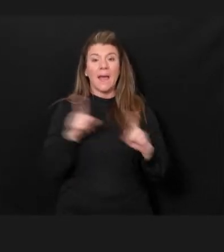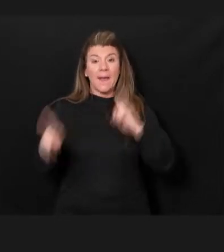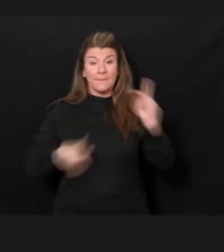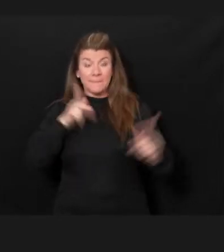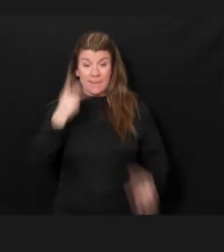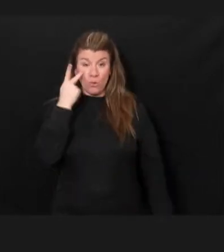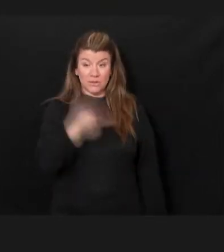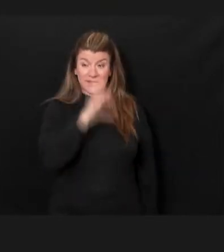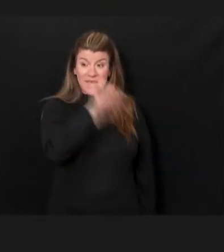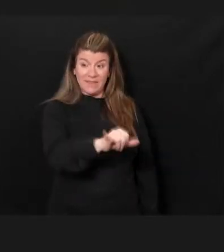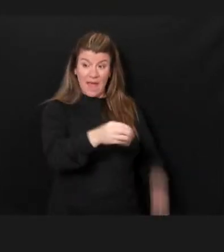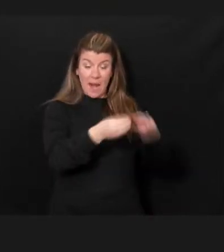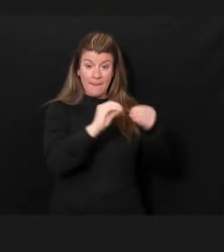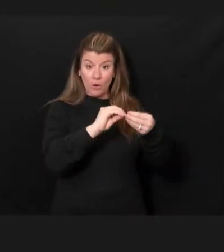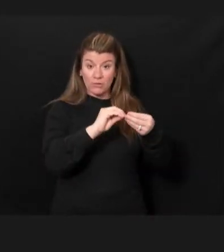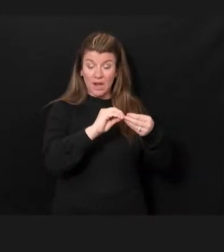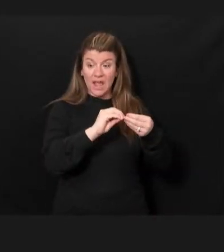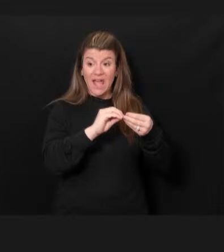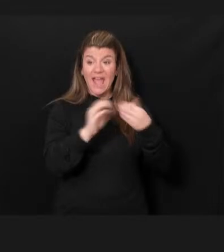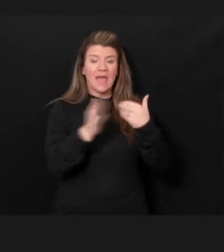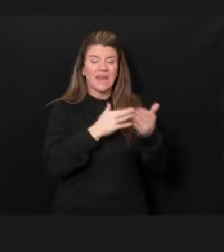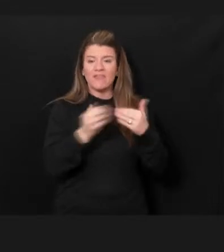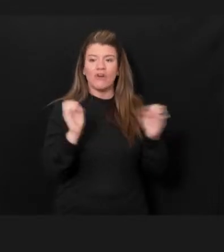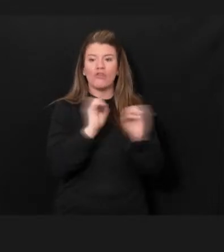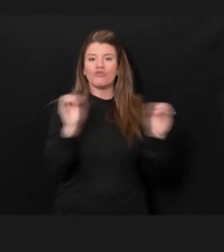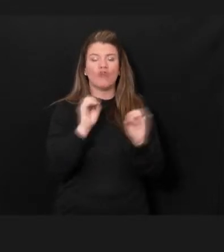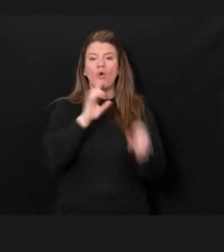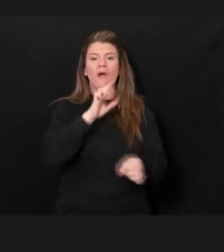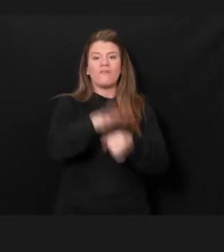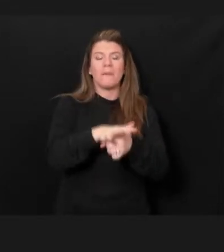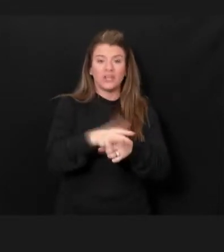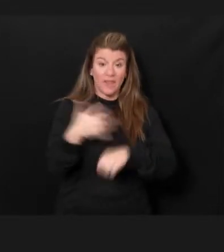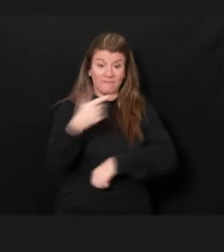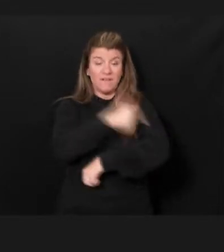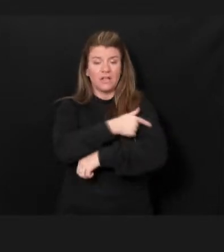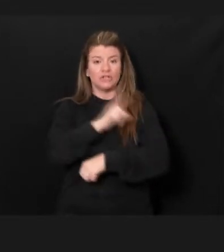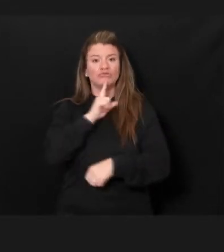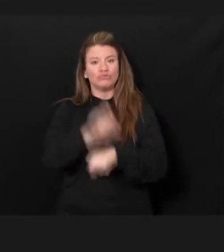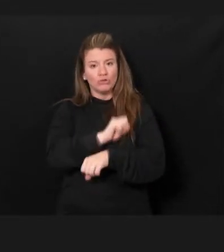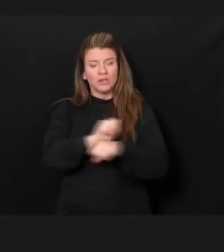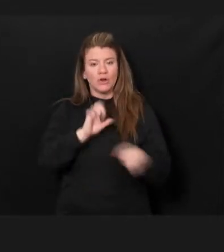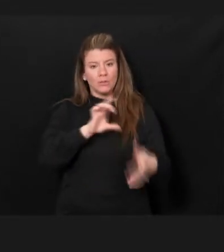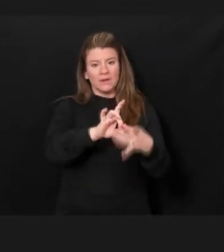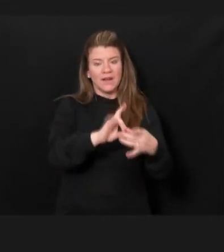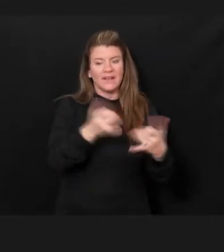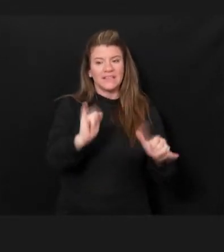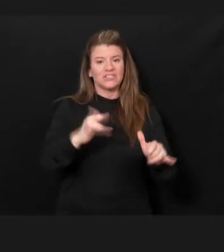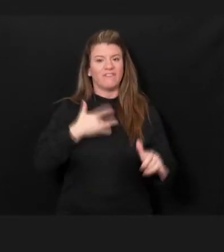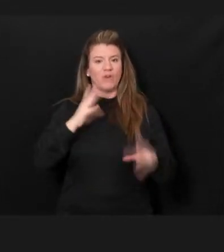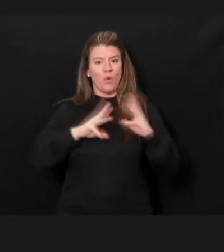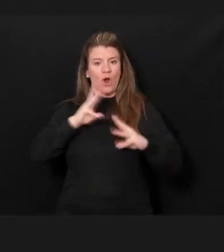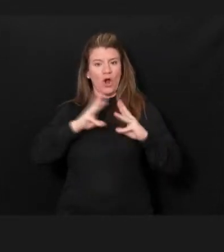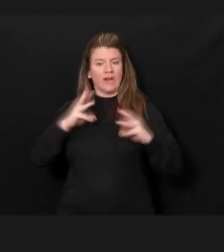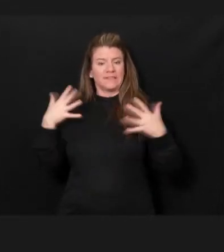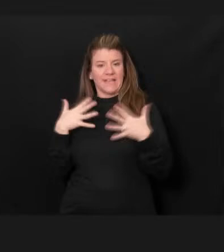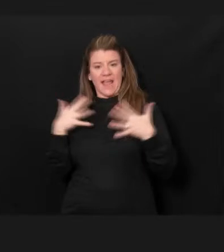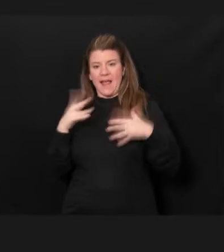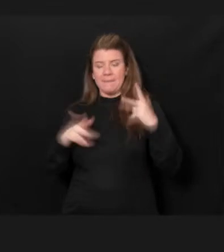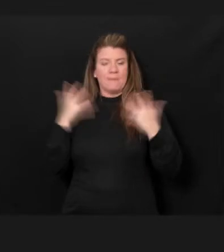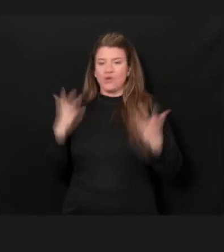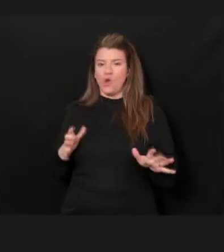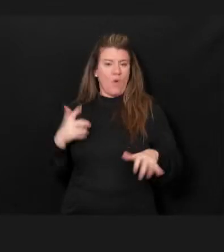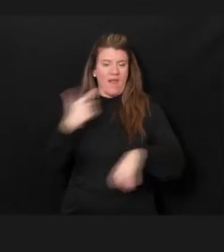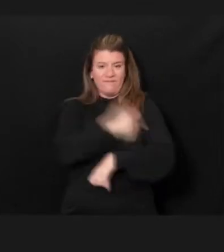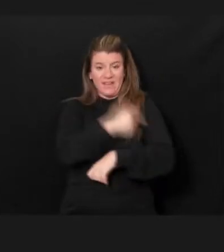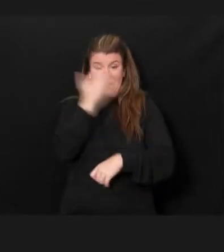see that number, and even though there's no confirmation the vaccine is related, they still get concerned and scared, and some people don't want to get the